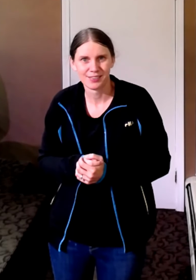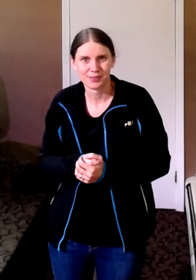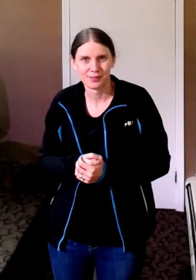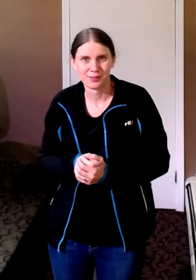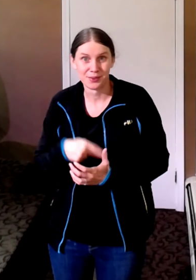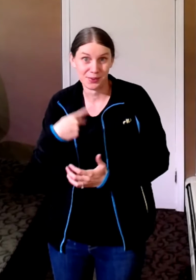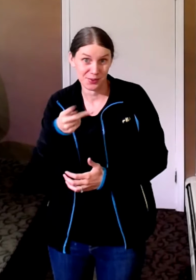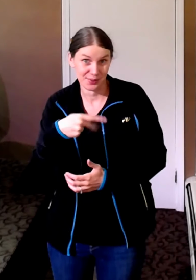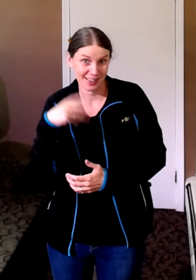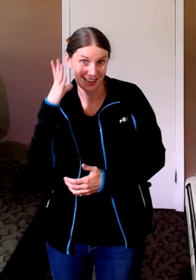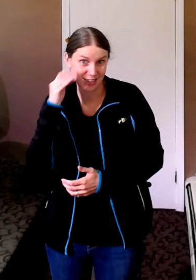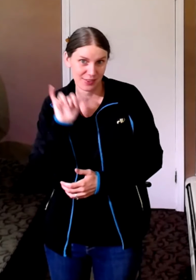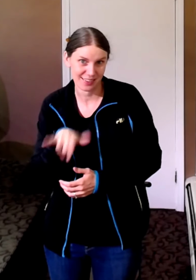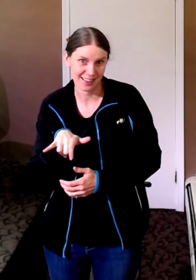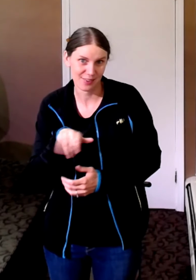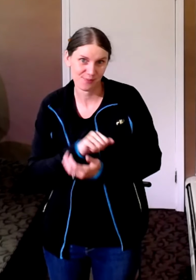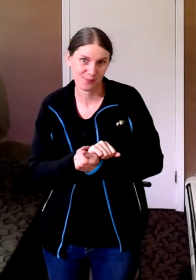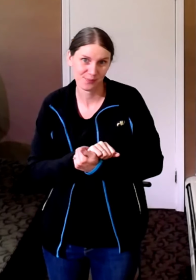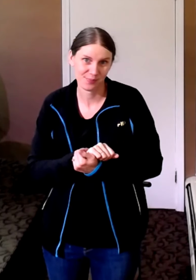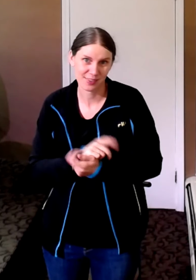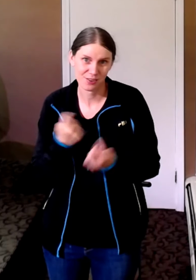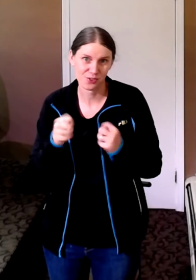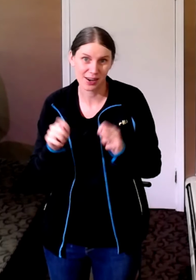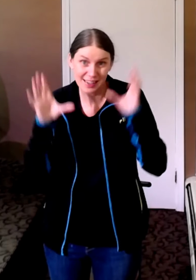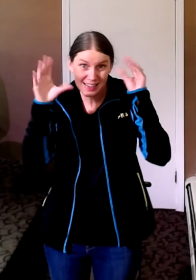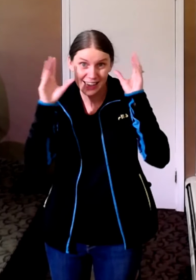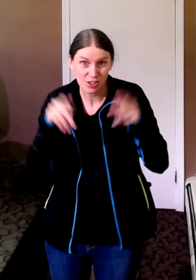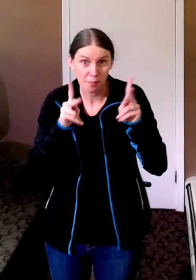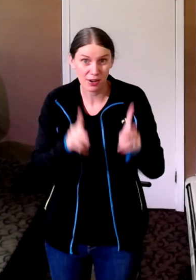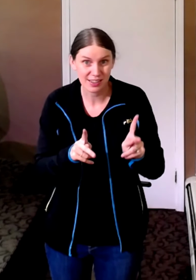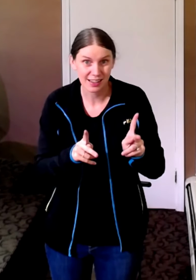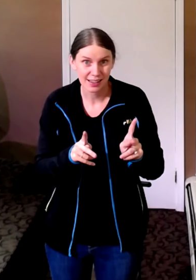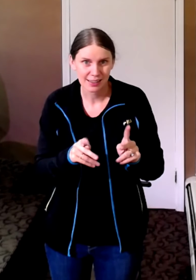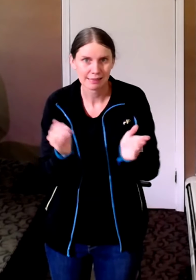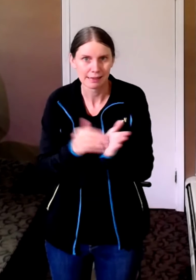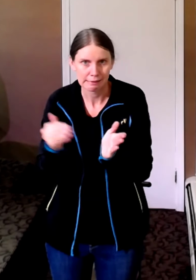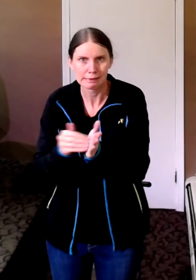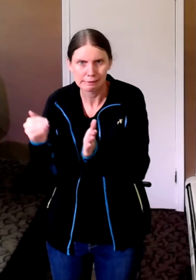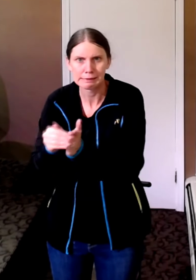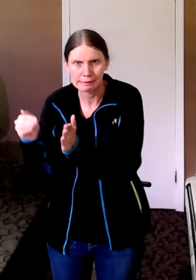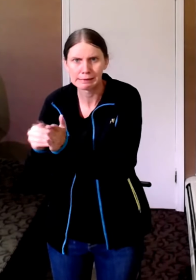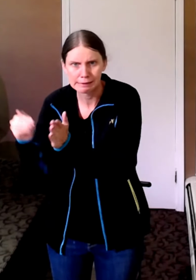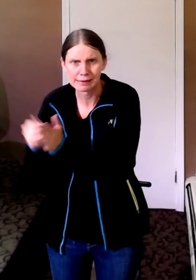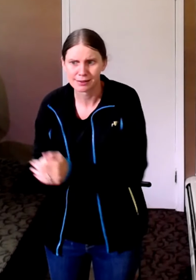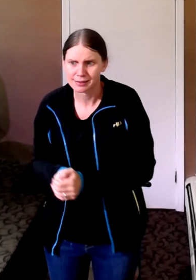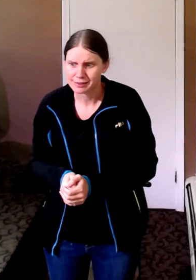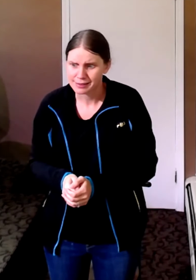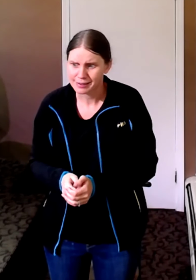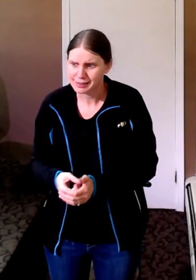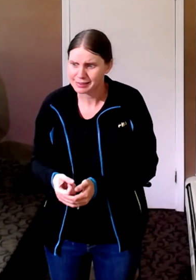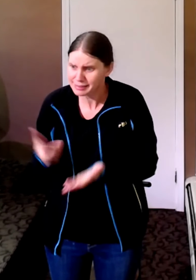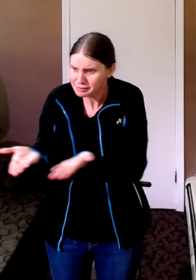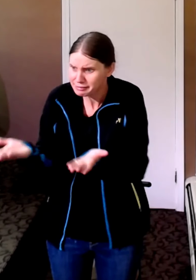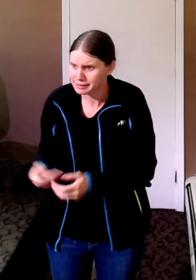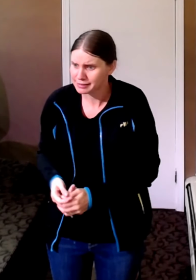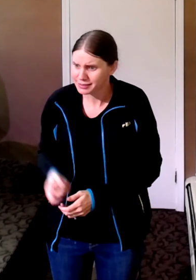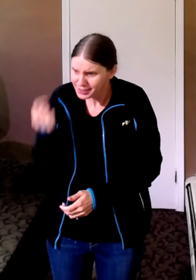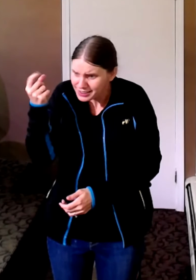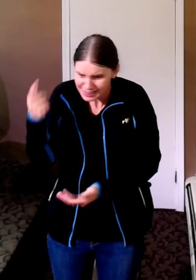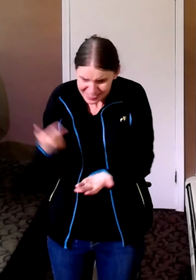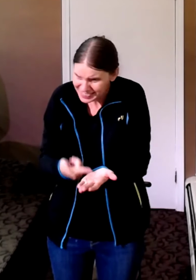You've experienced that. Trying to teach somebody something, and it's like, come on, this is